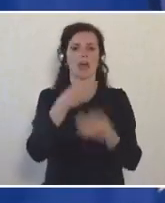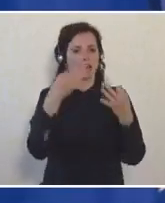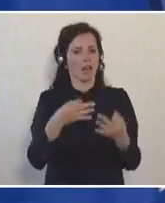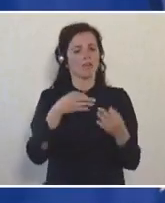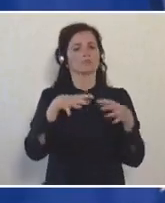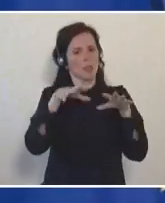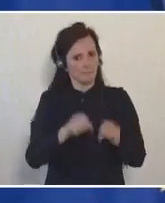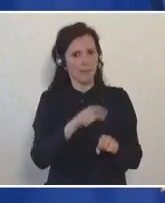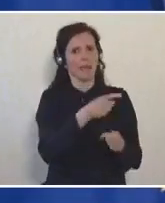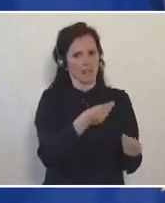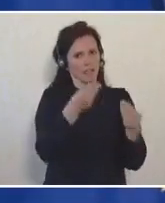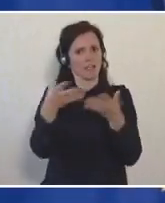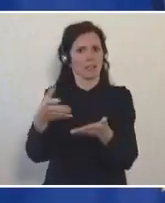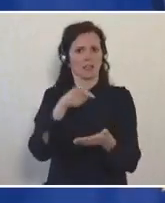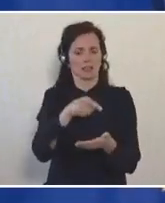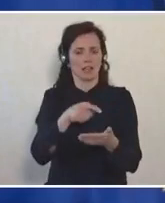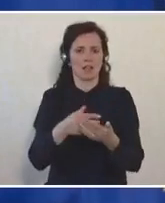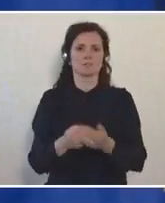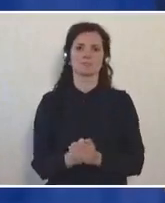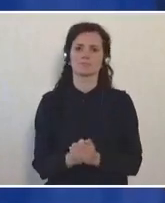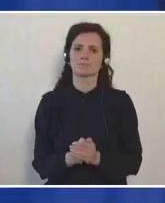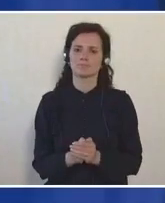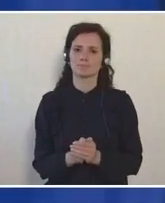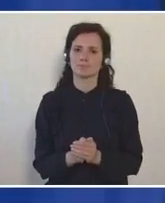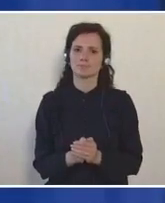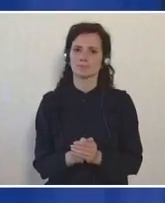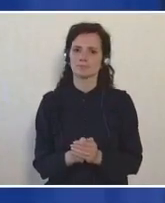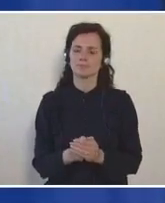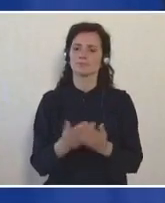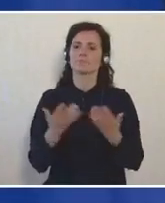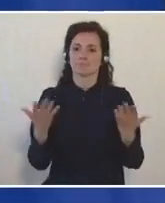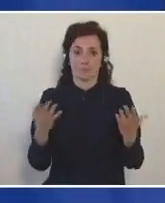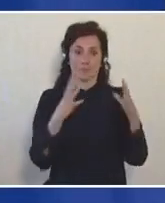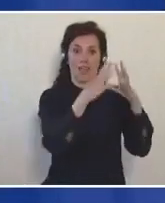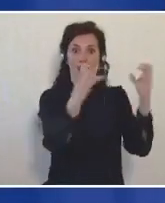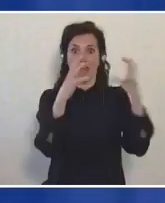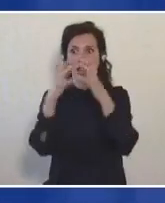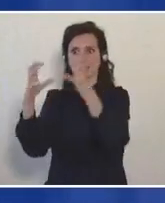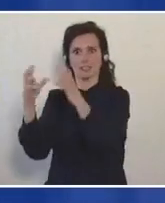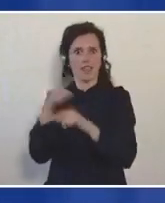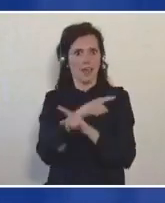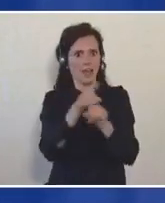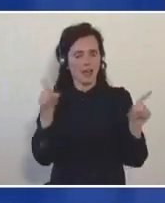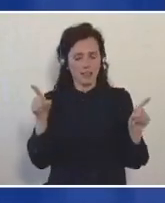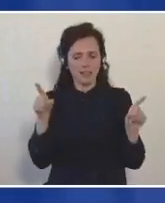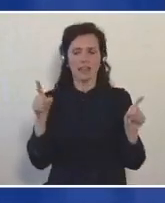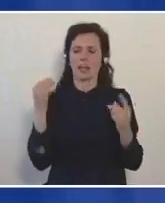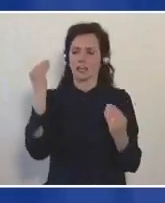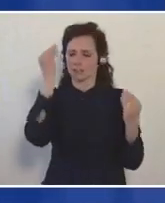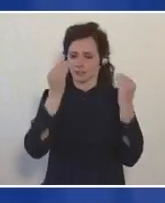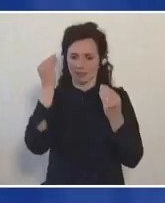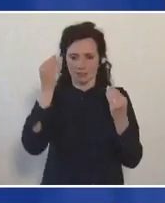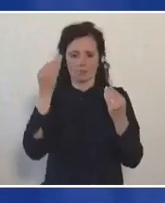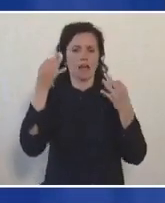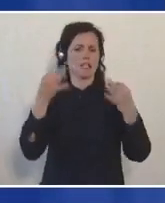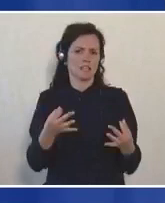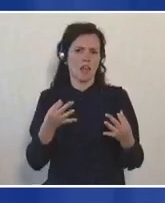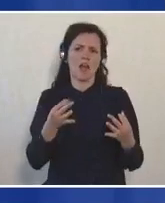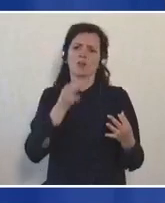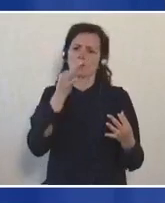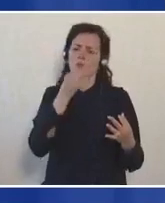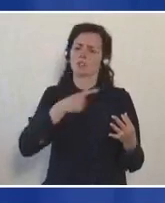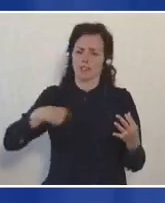very well thought about it and can be held accountable because they know that they have said that publicly. Same